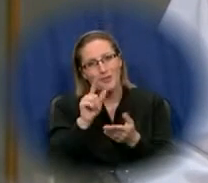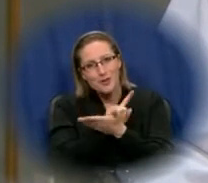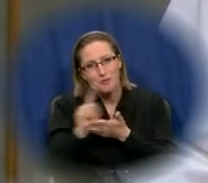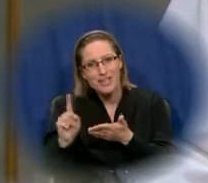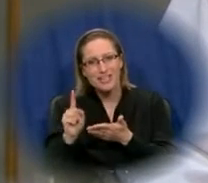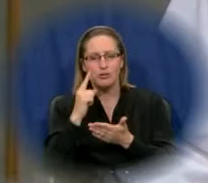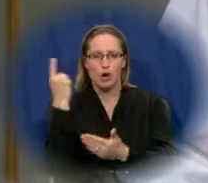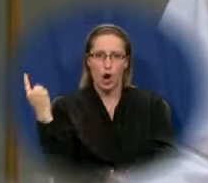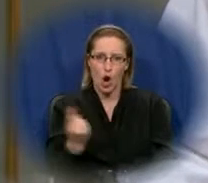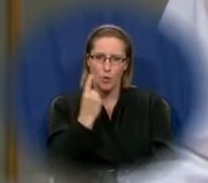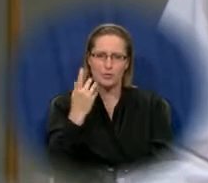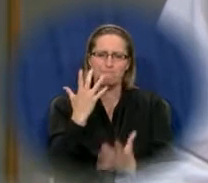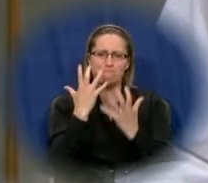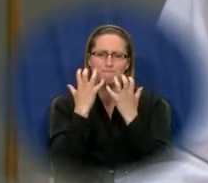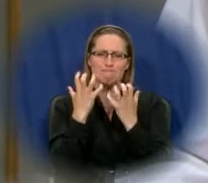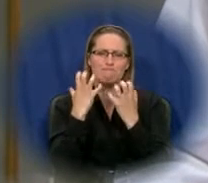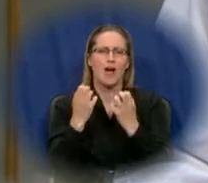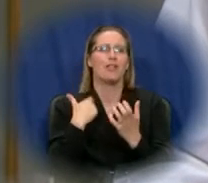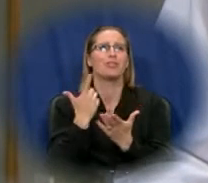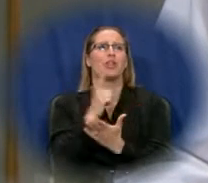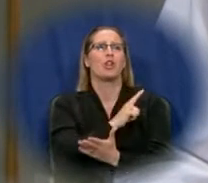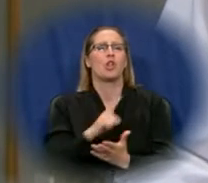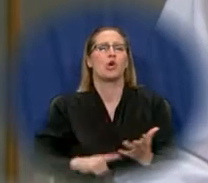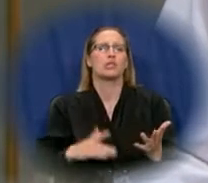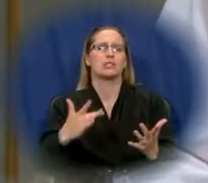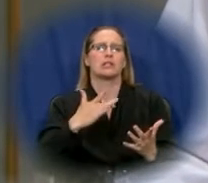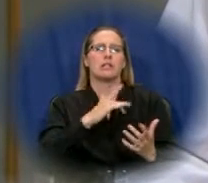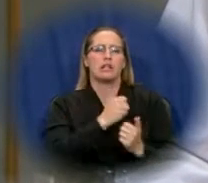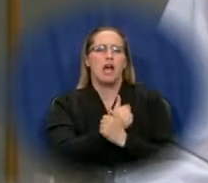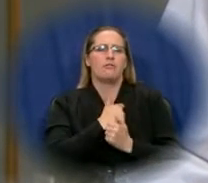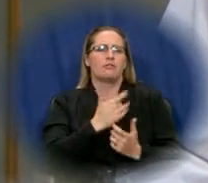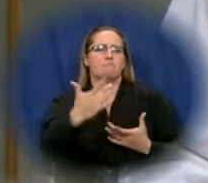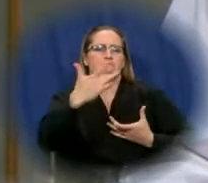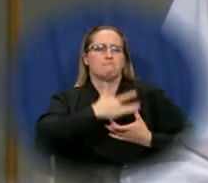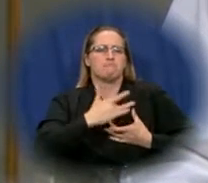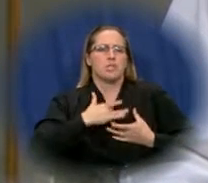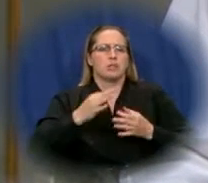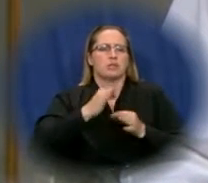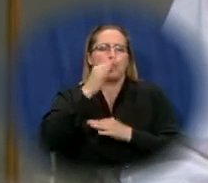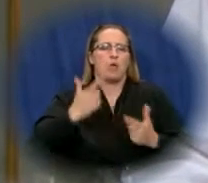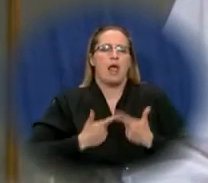a beautiful week, and may you always thirst for the love of the Lord in your souls and lives.